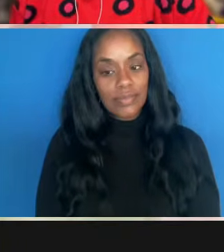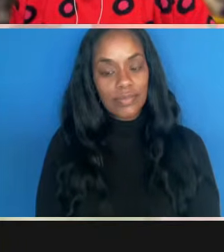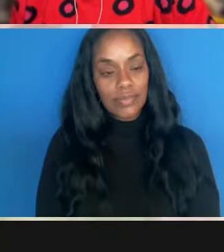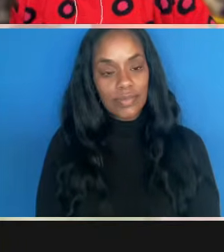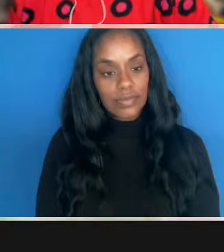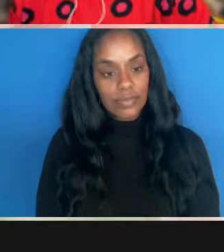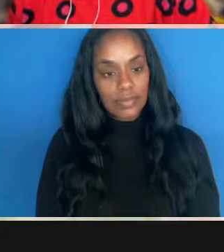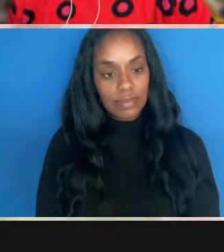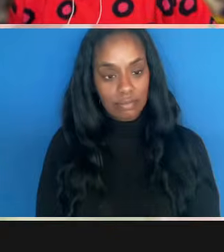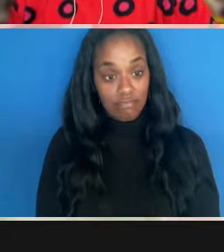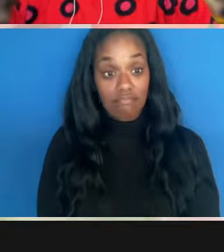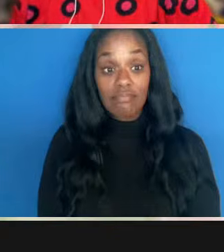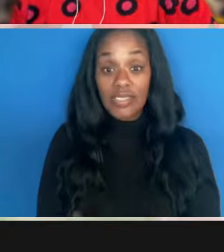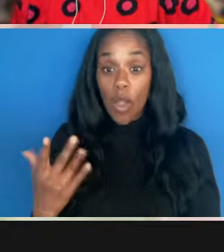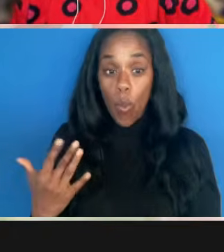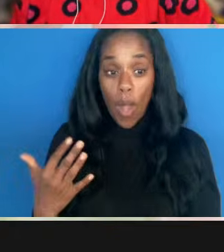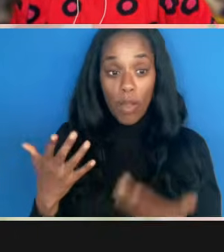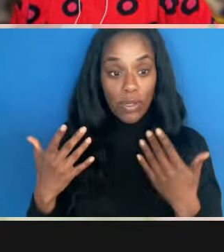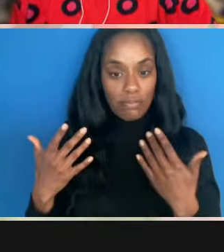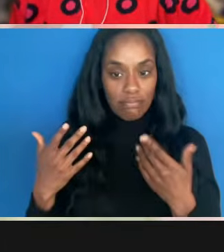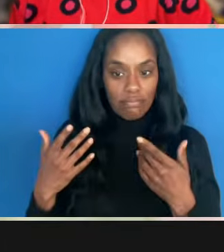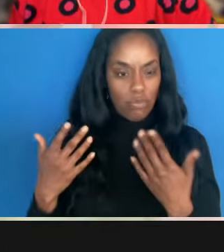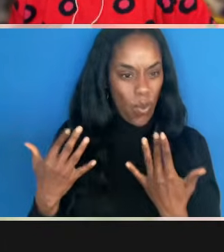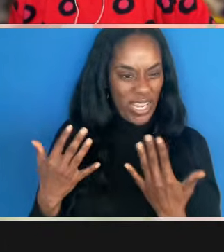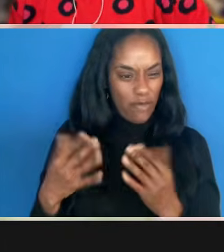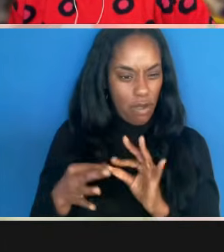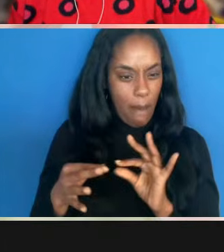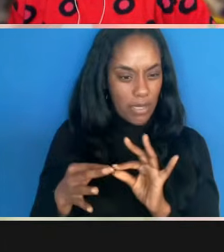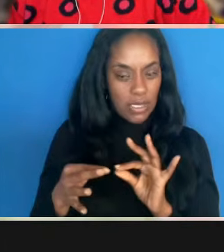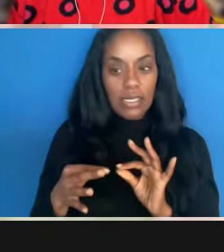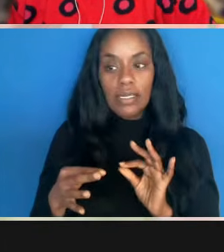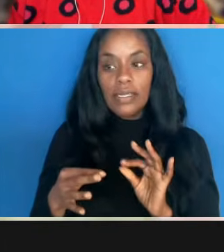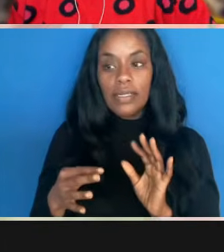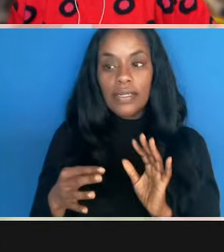So while we wait for some comments to roll in, I did want